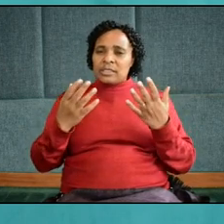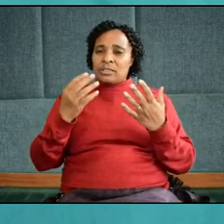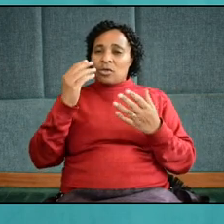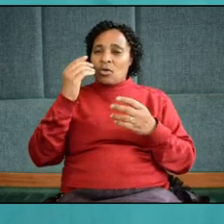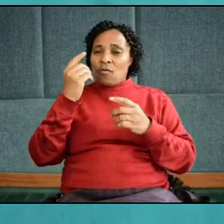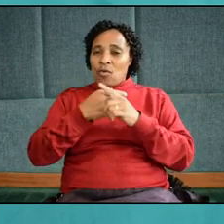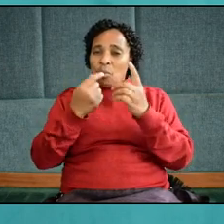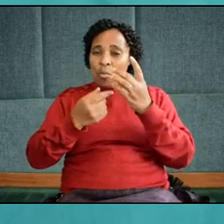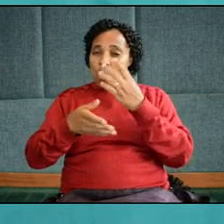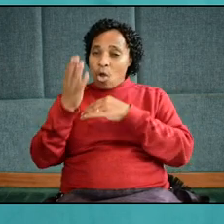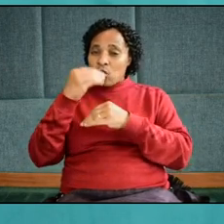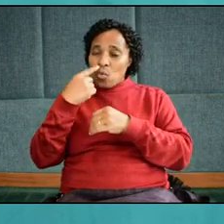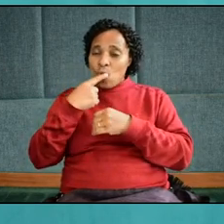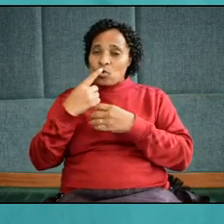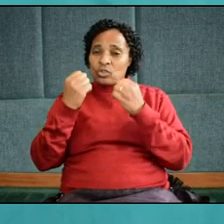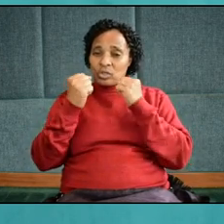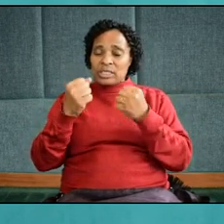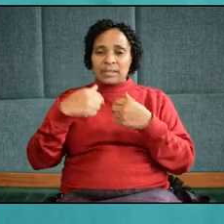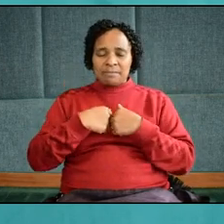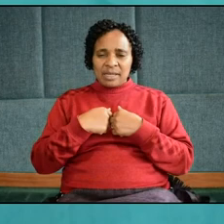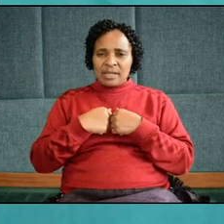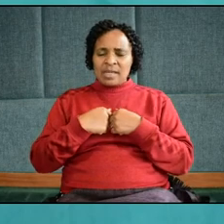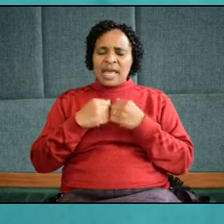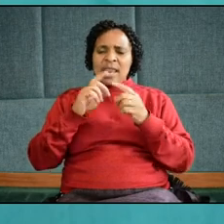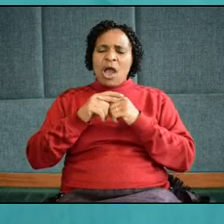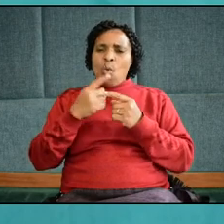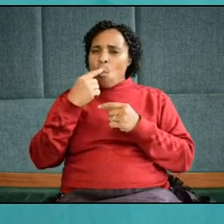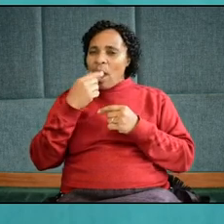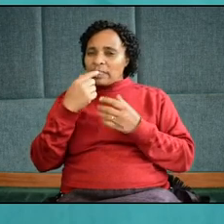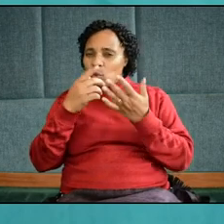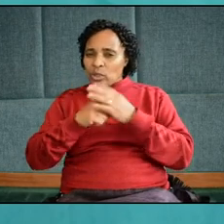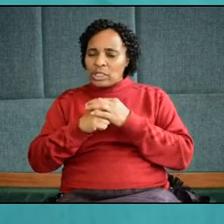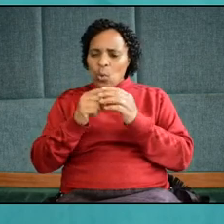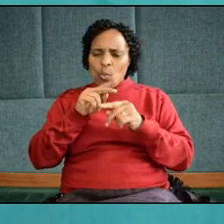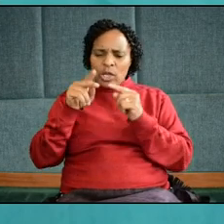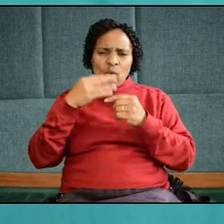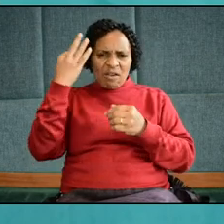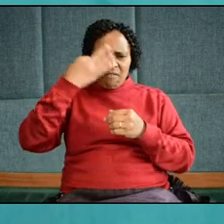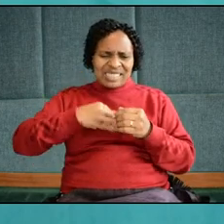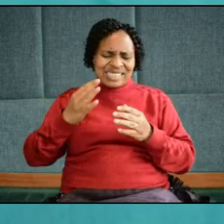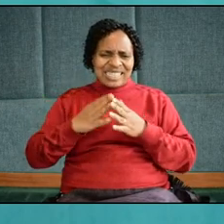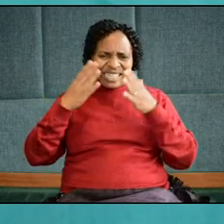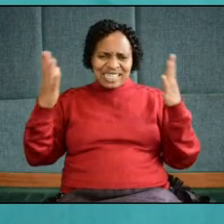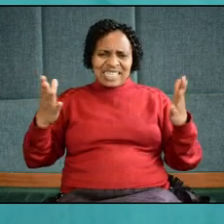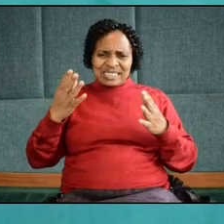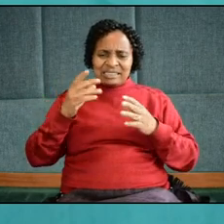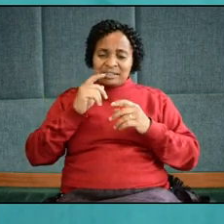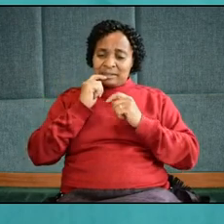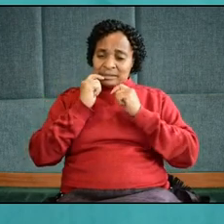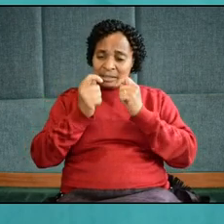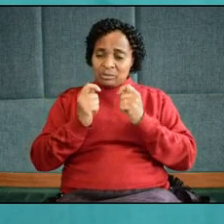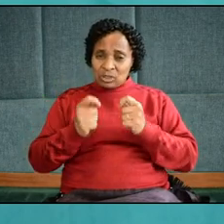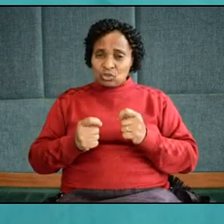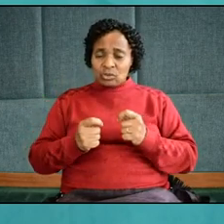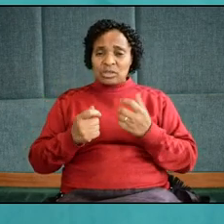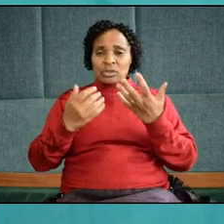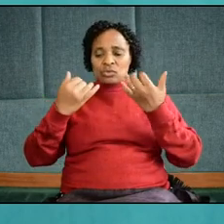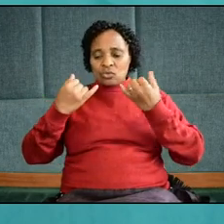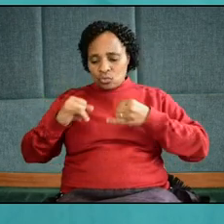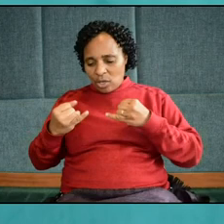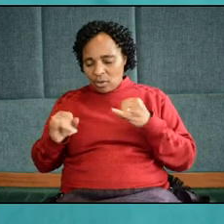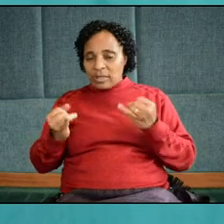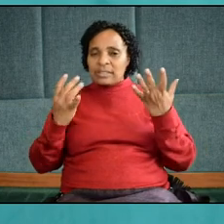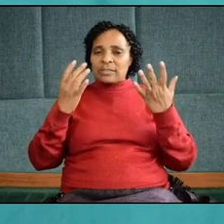Prophets, again, chapter 40, she tells us that when we are faced with the greatest of temptations, we should just pray to God and ask him to give